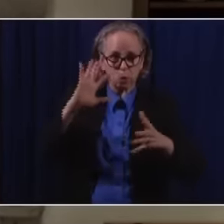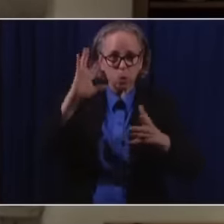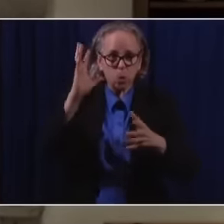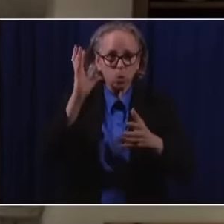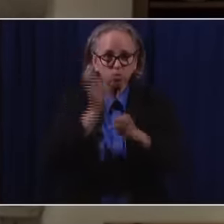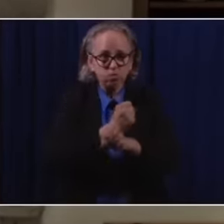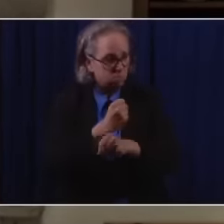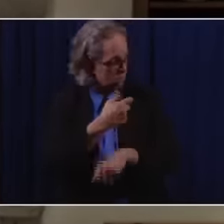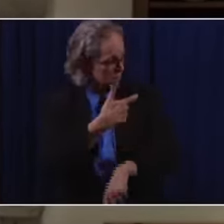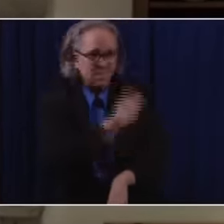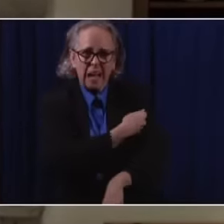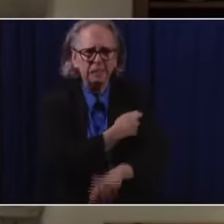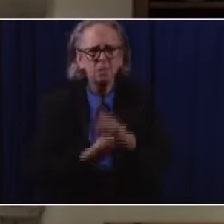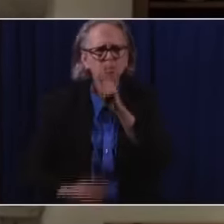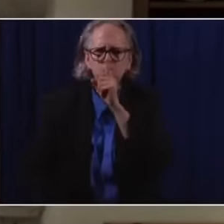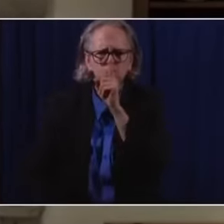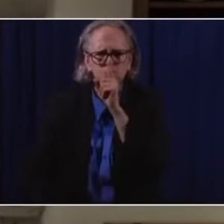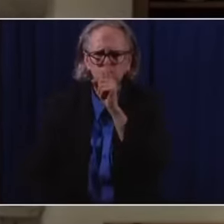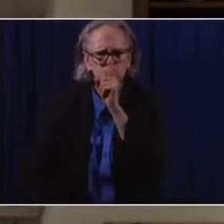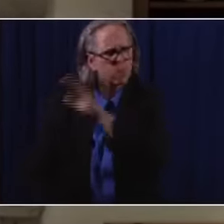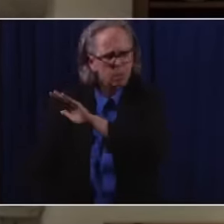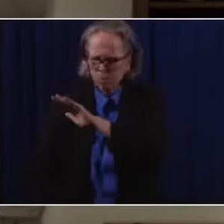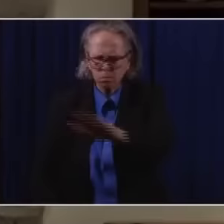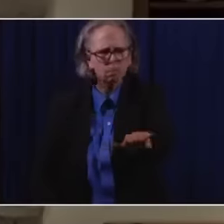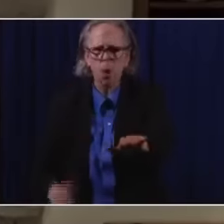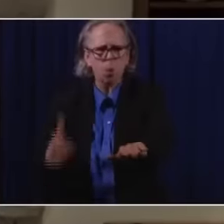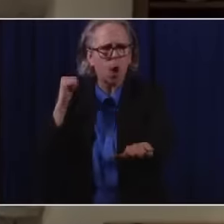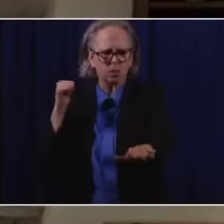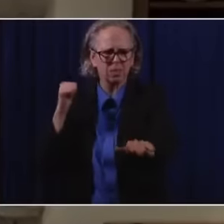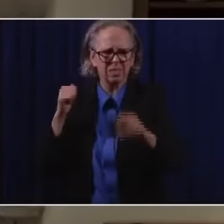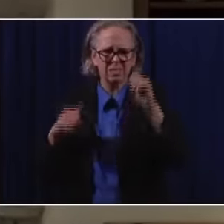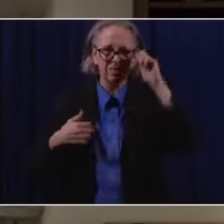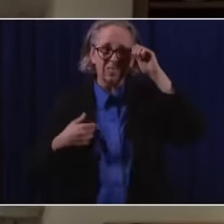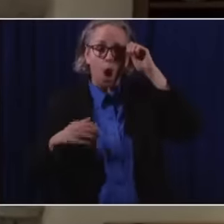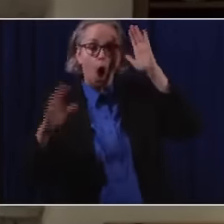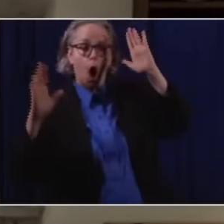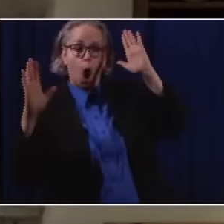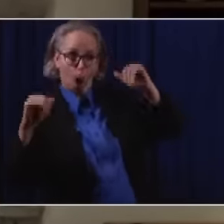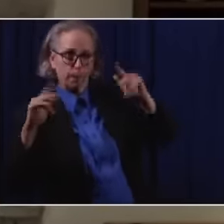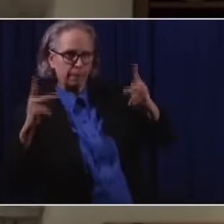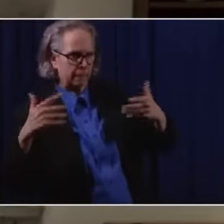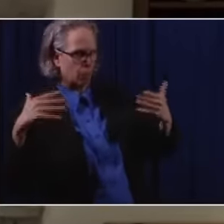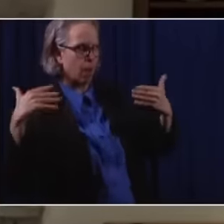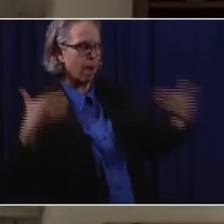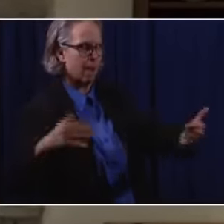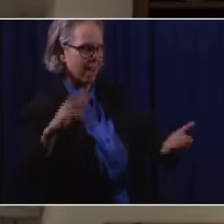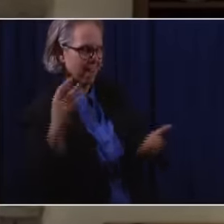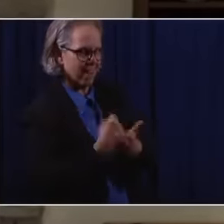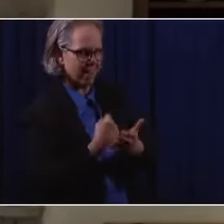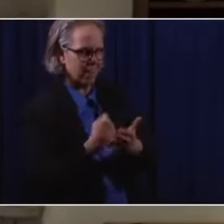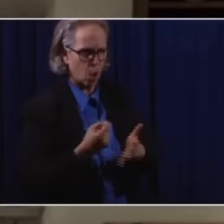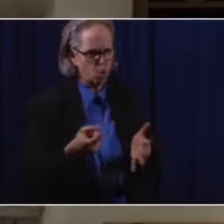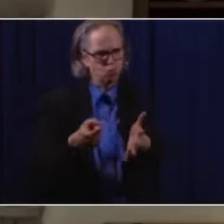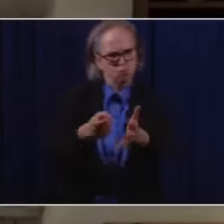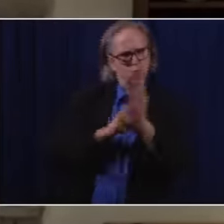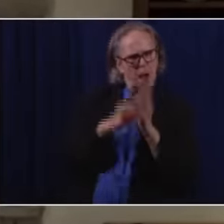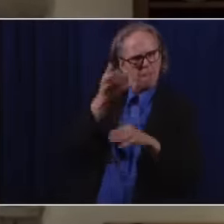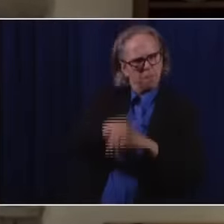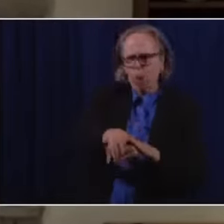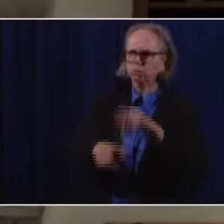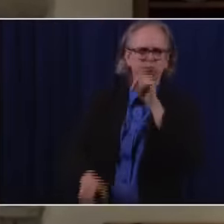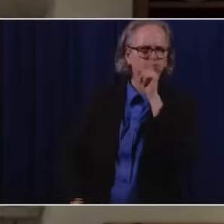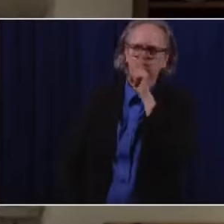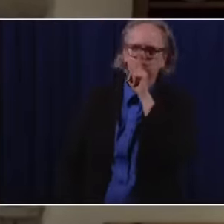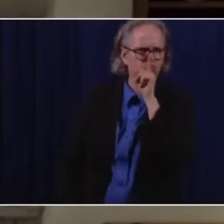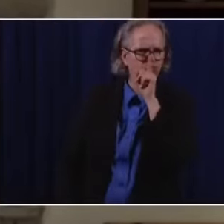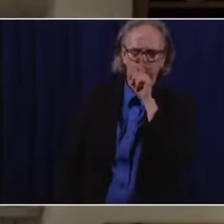That's not going to be any requirement. We hope people will get vaccines. And I think that when